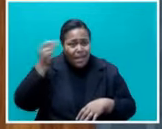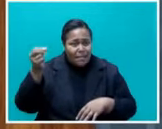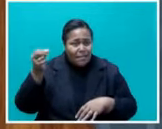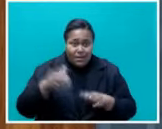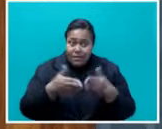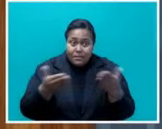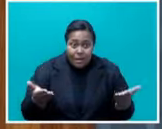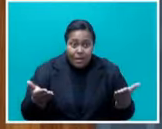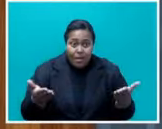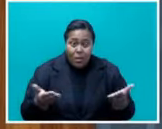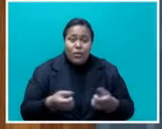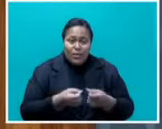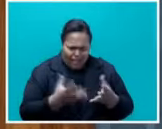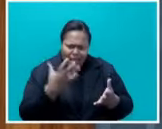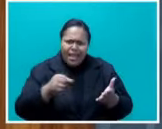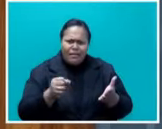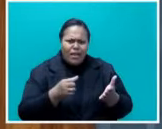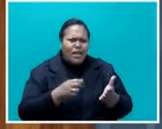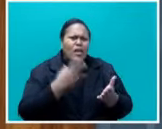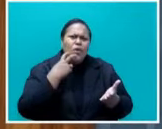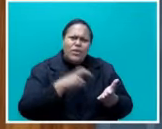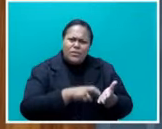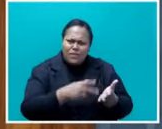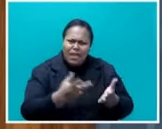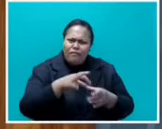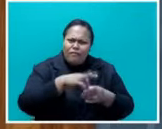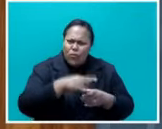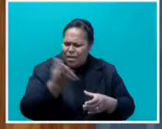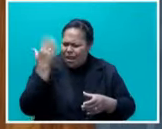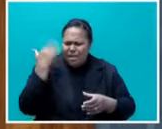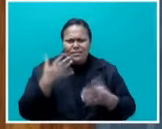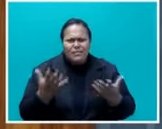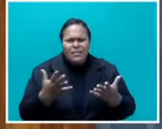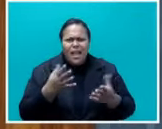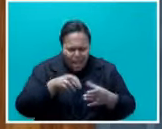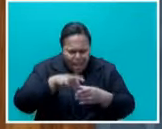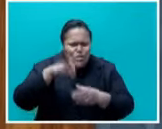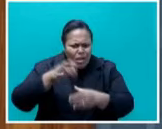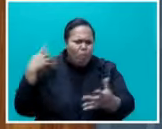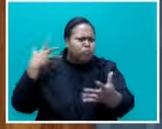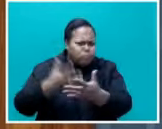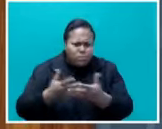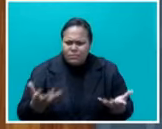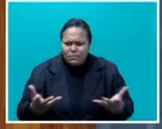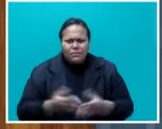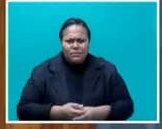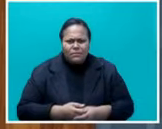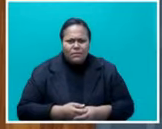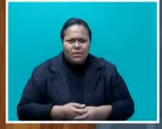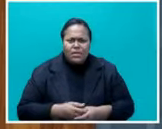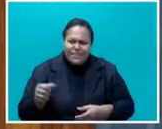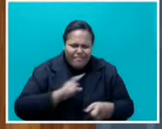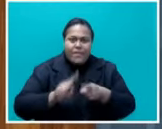that in their voter registration and to vote in the last two elections. Honourable Speaker, this is being rushed. It should go back